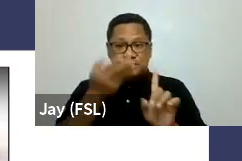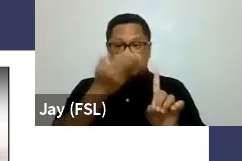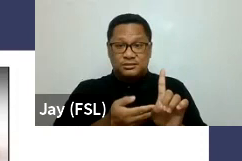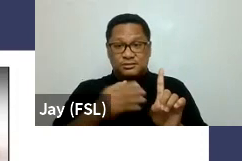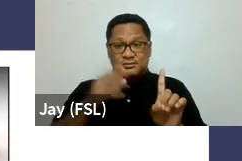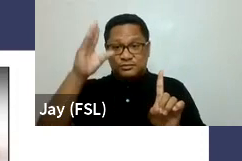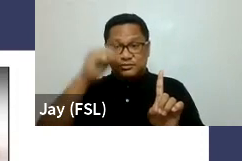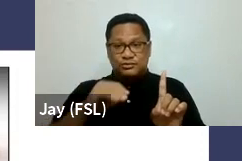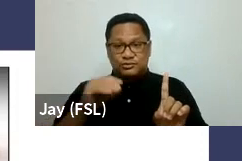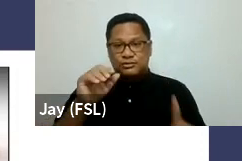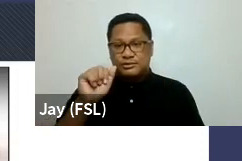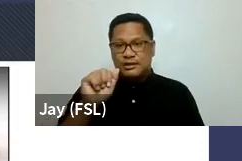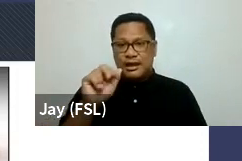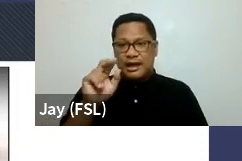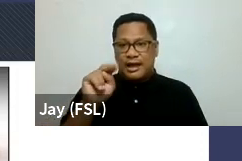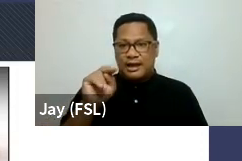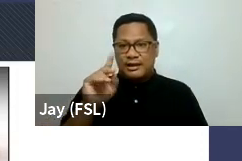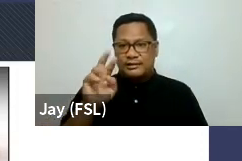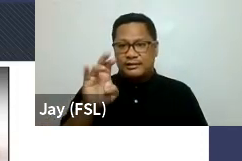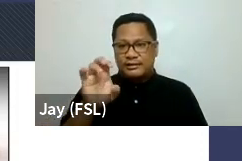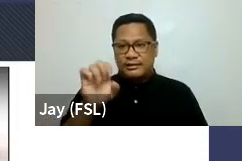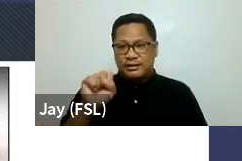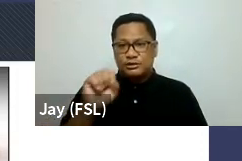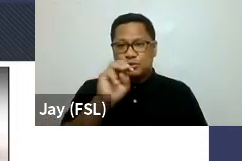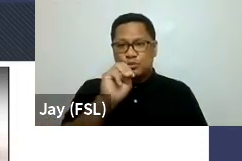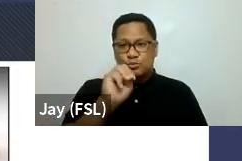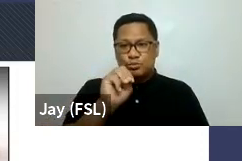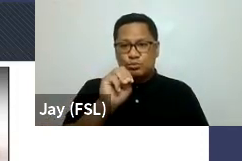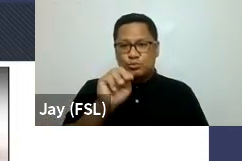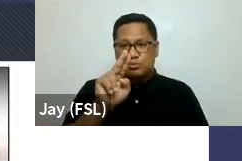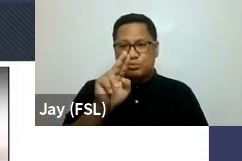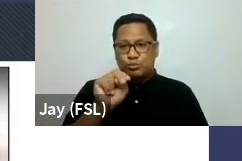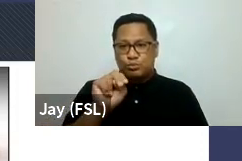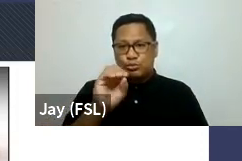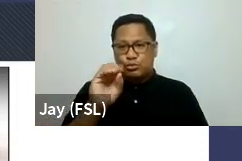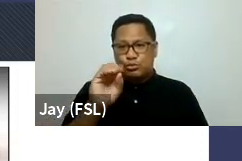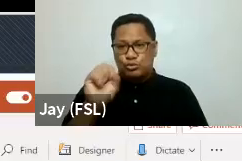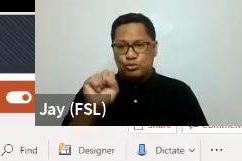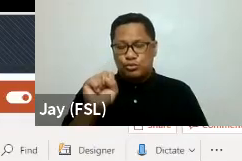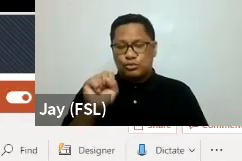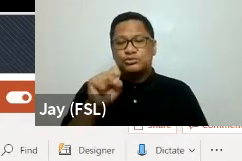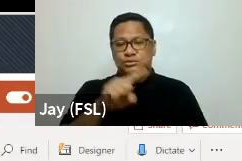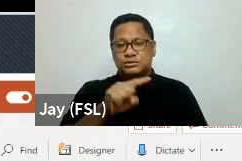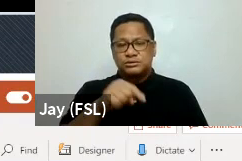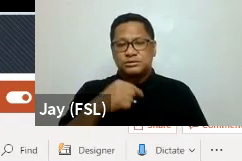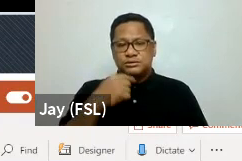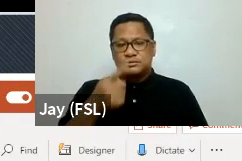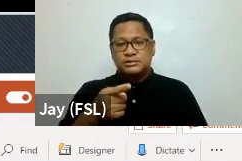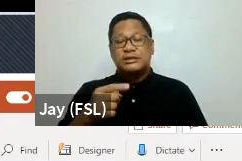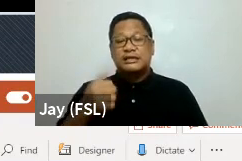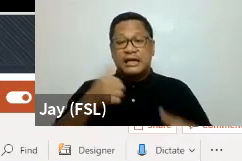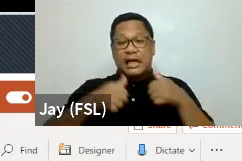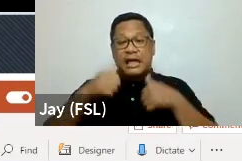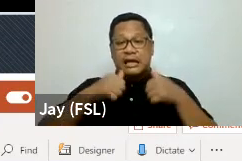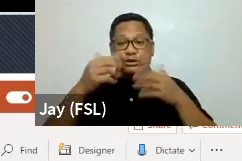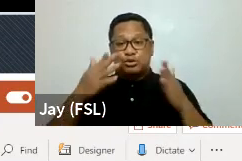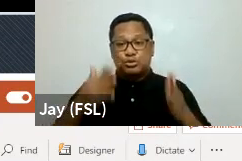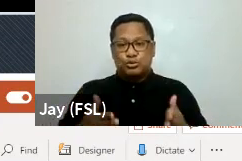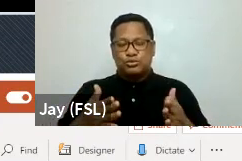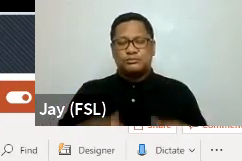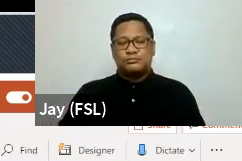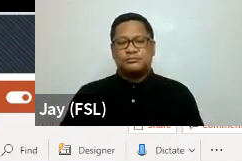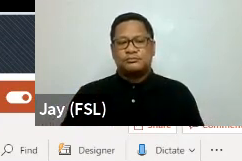Si Andreas Munoz. Si Andreas Munoz. He is a Spanish actor. He's a Spanish